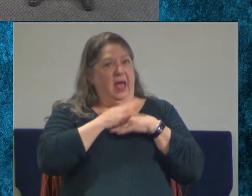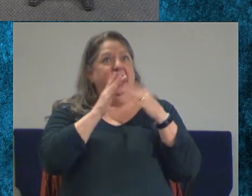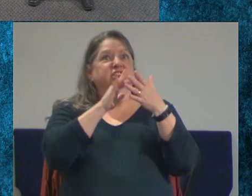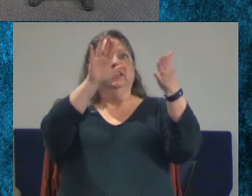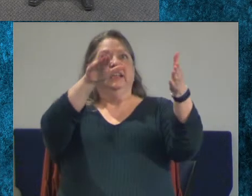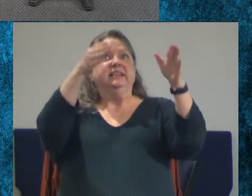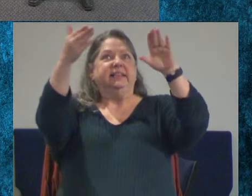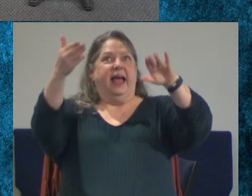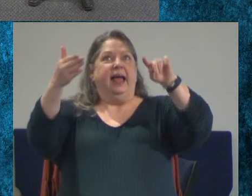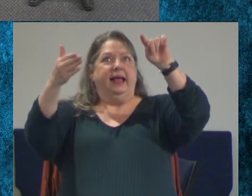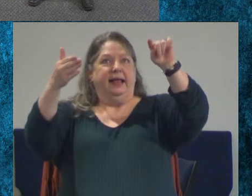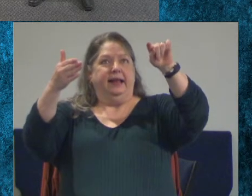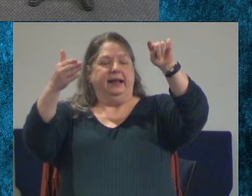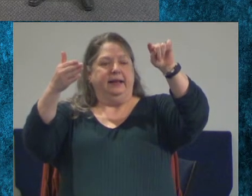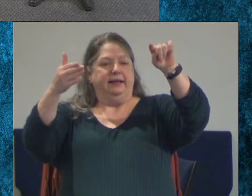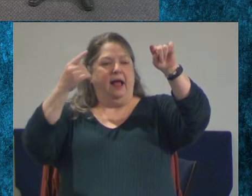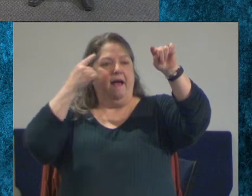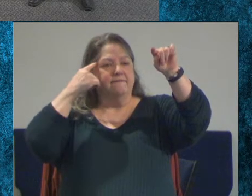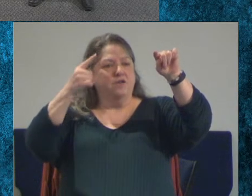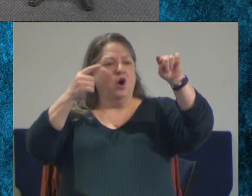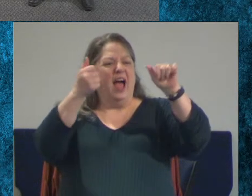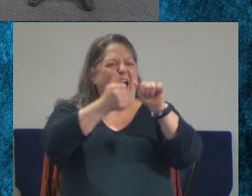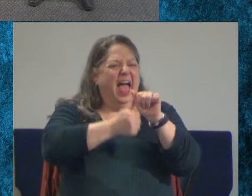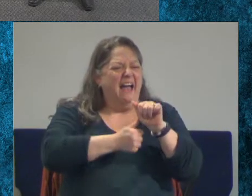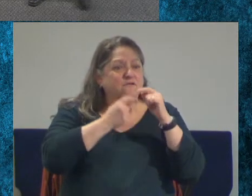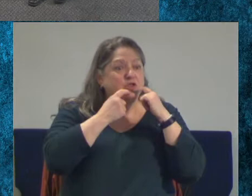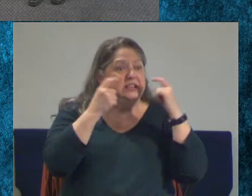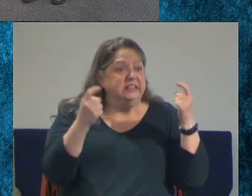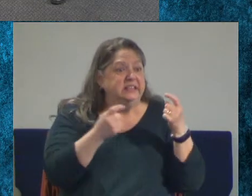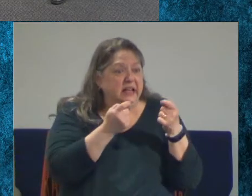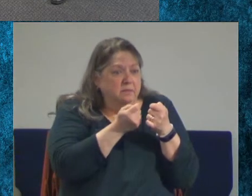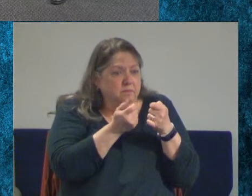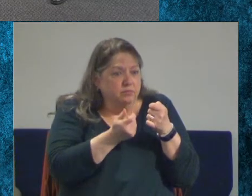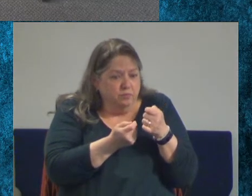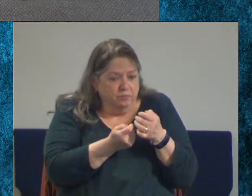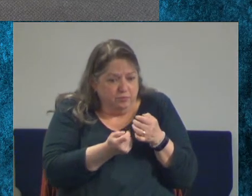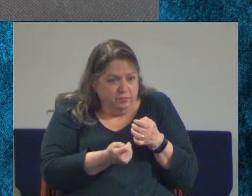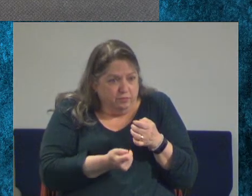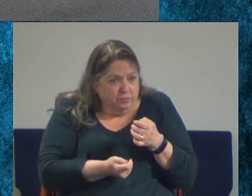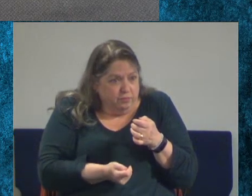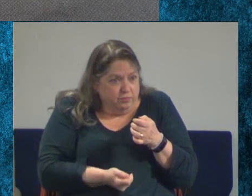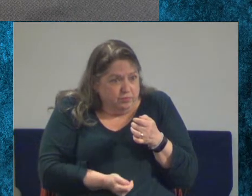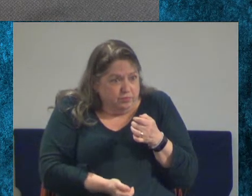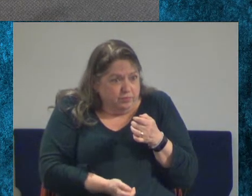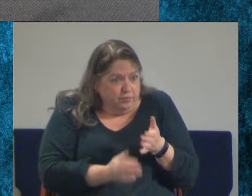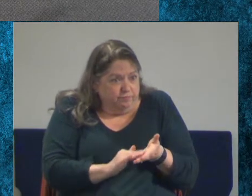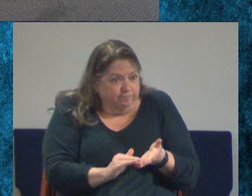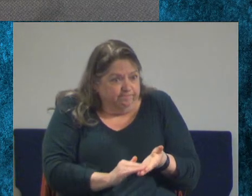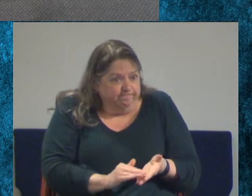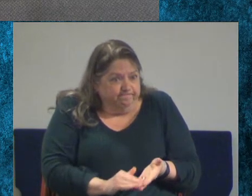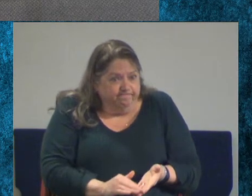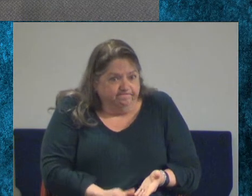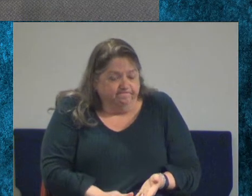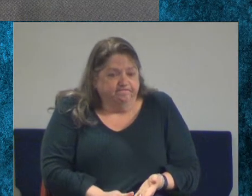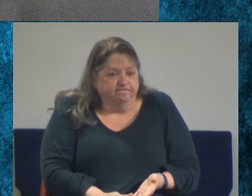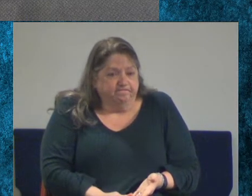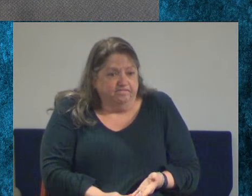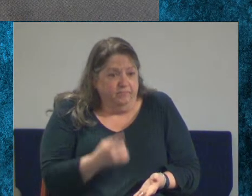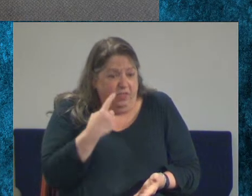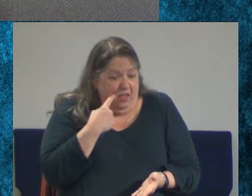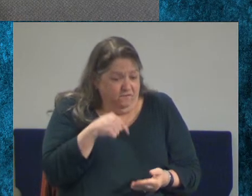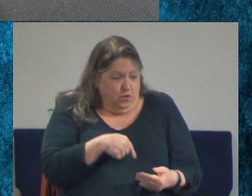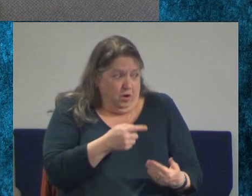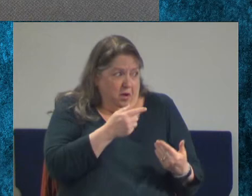went to that cross and died for every single sin that we've ever committed and every single sin that we will ever